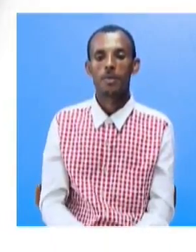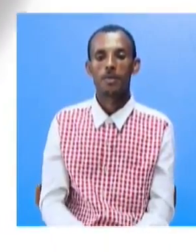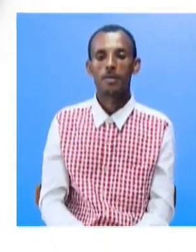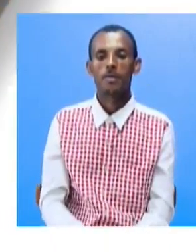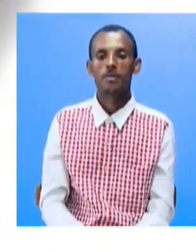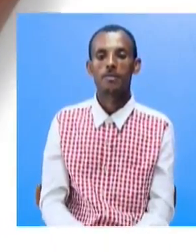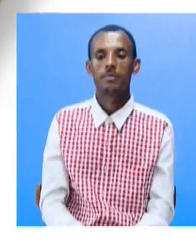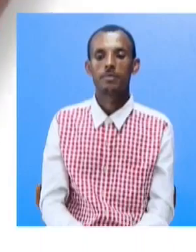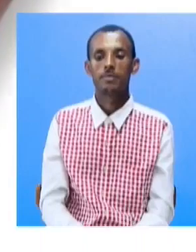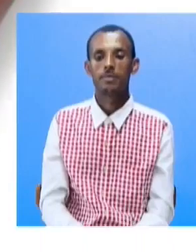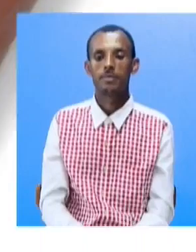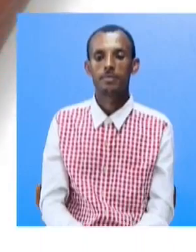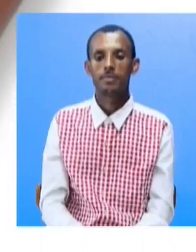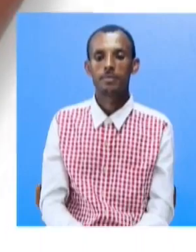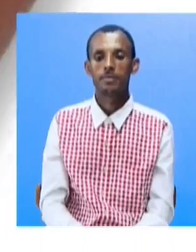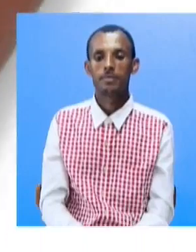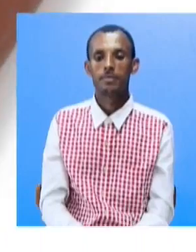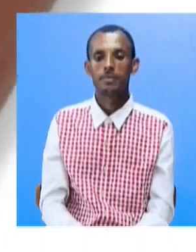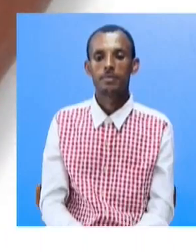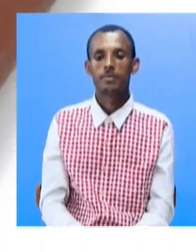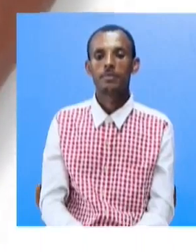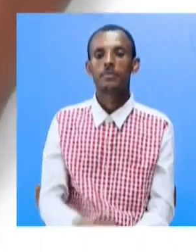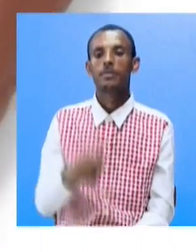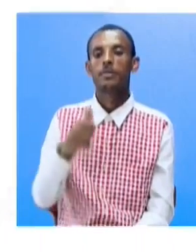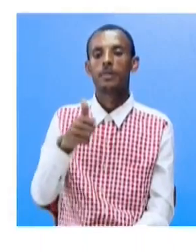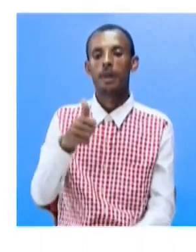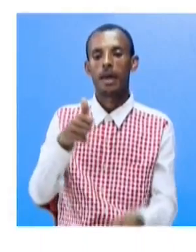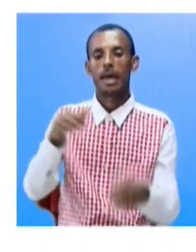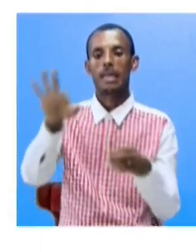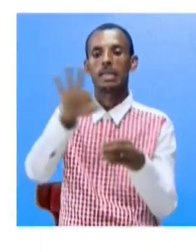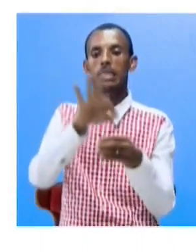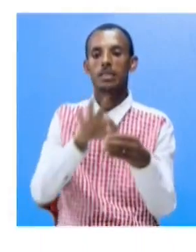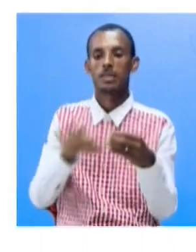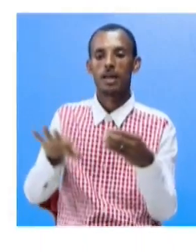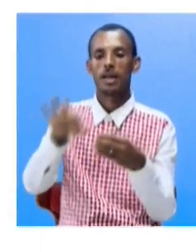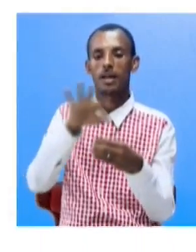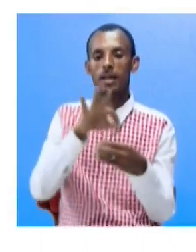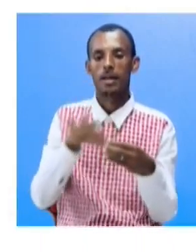Circumference of a circle.